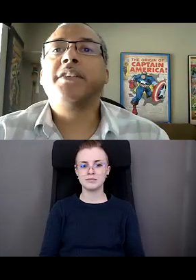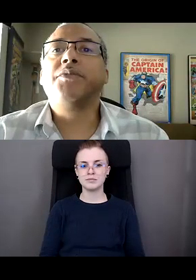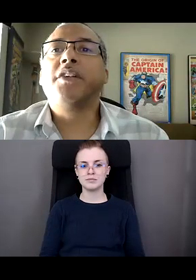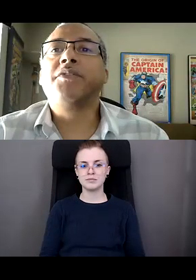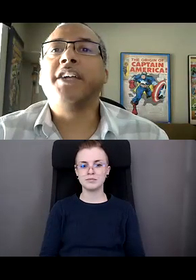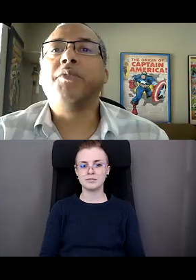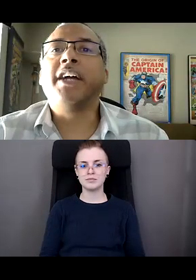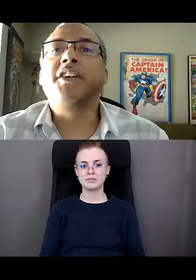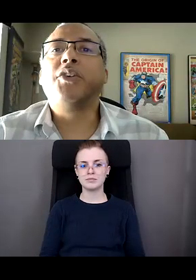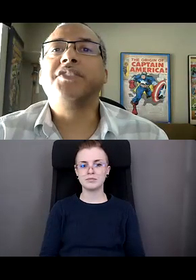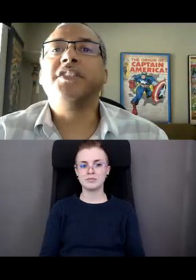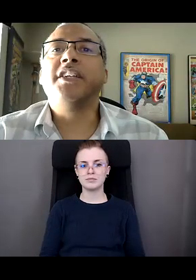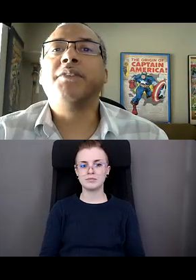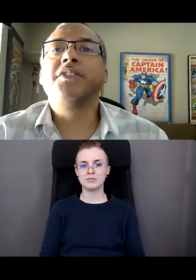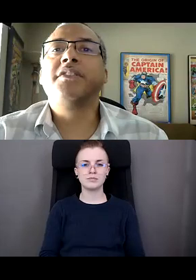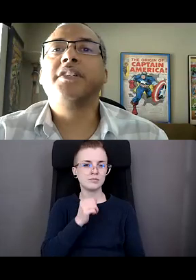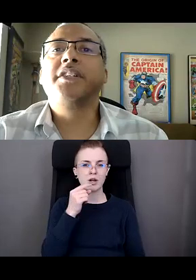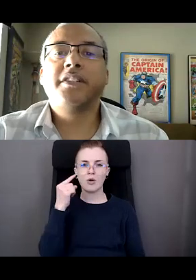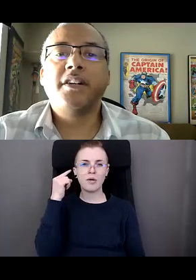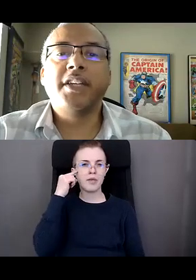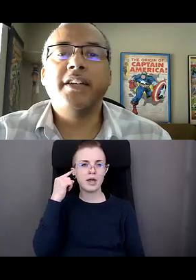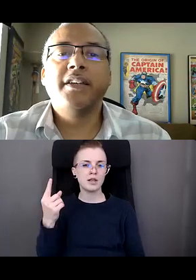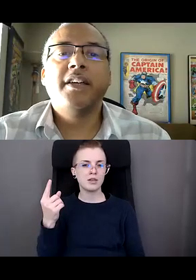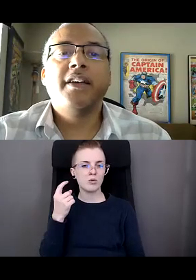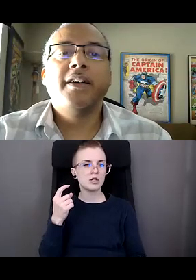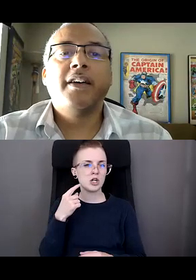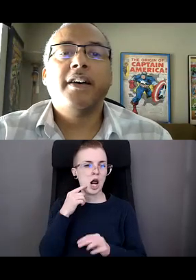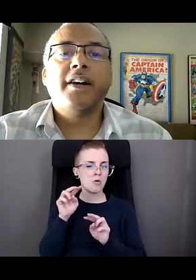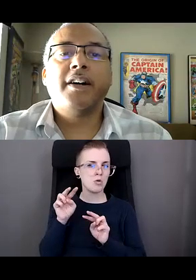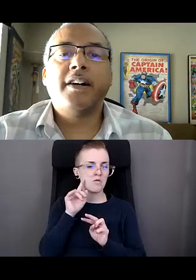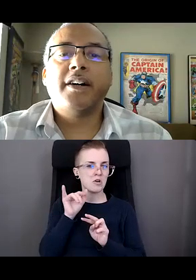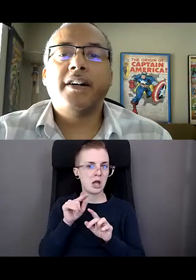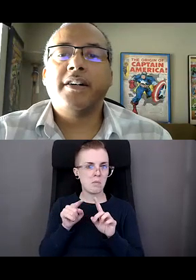I don't think we got the question yet. I was still looking. Okay.